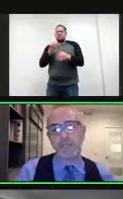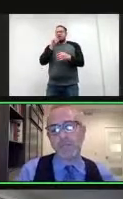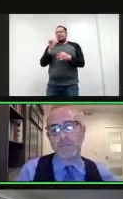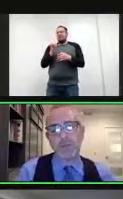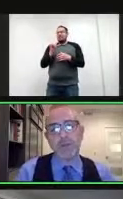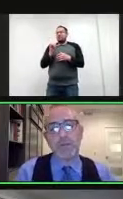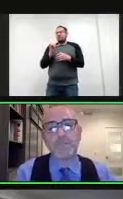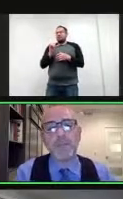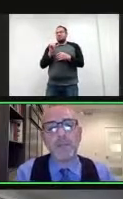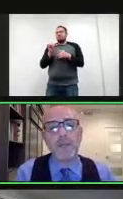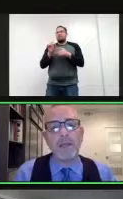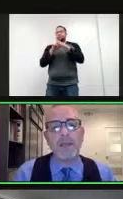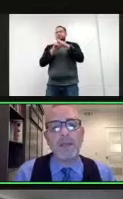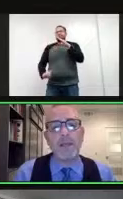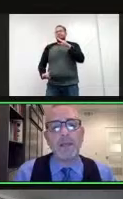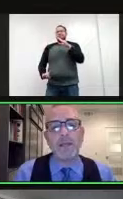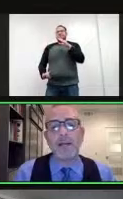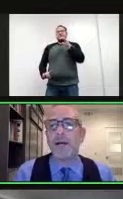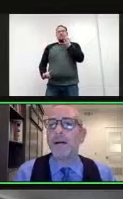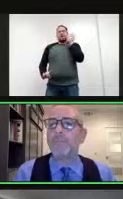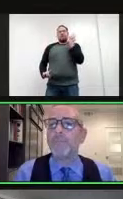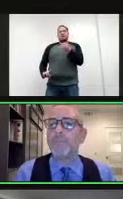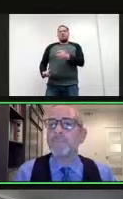recognized as a challenge area.